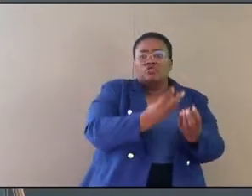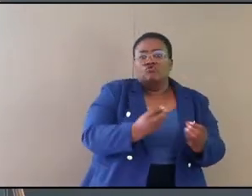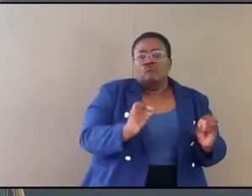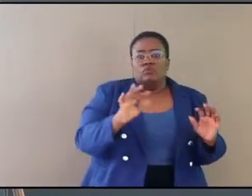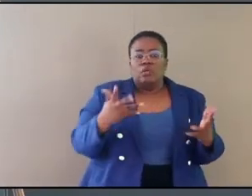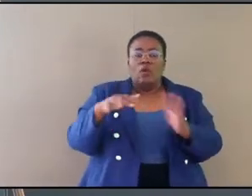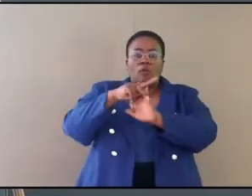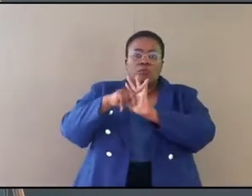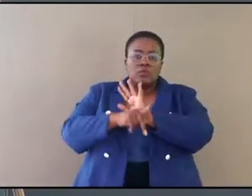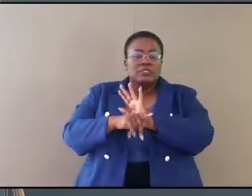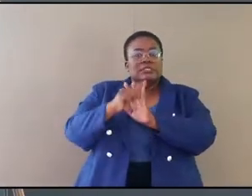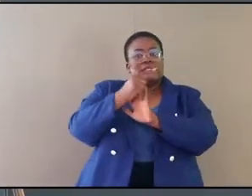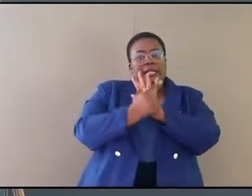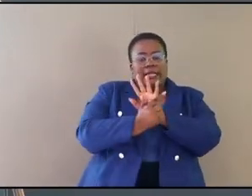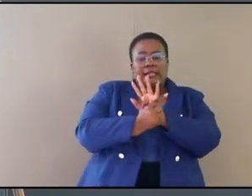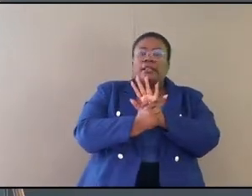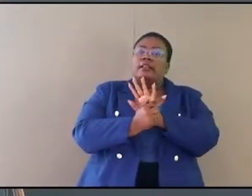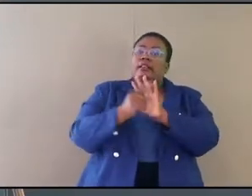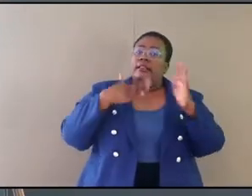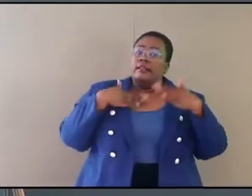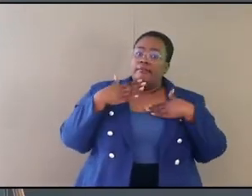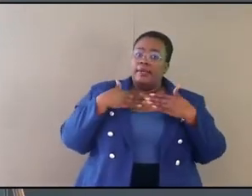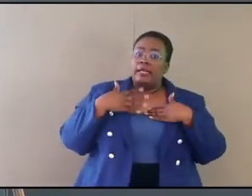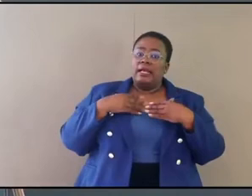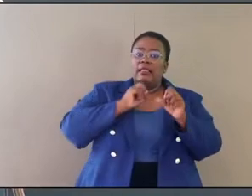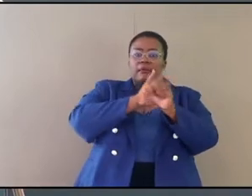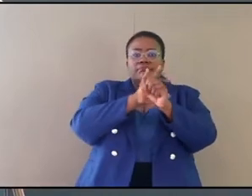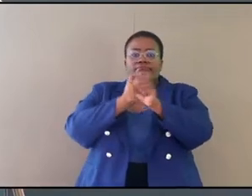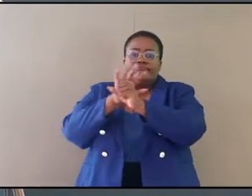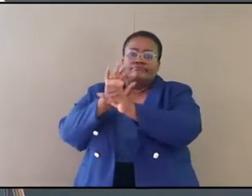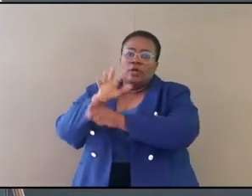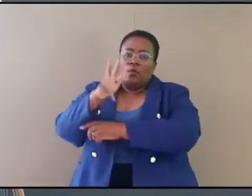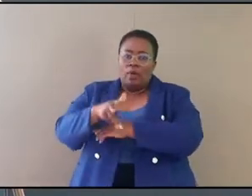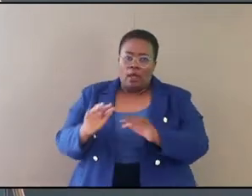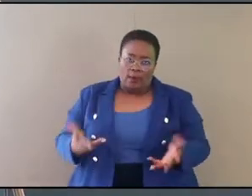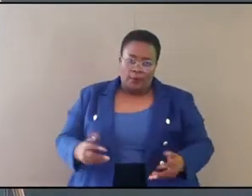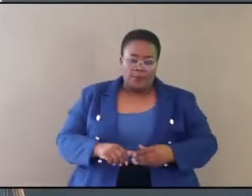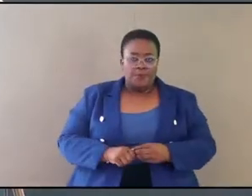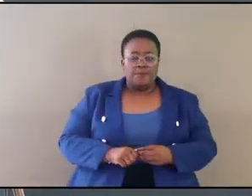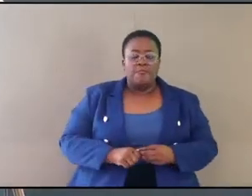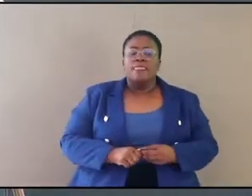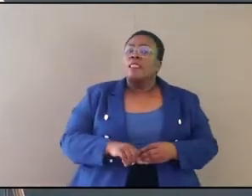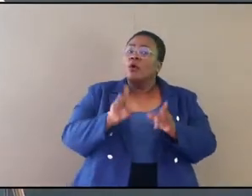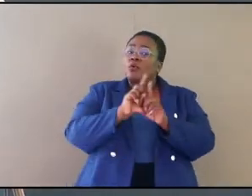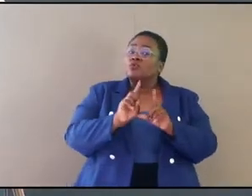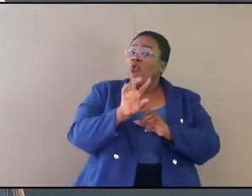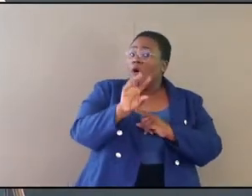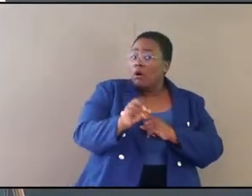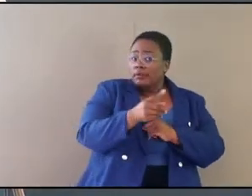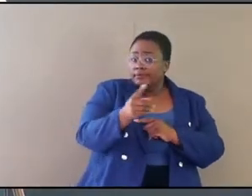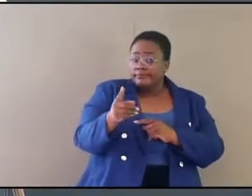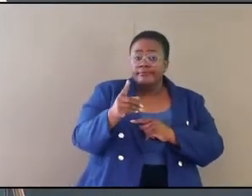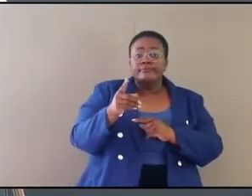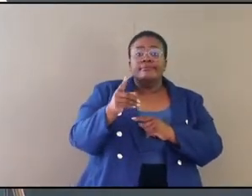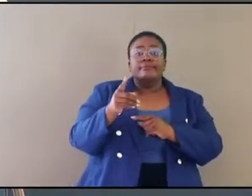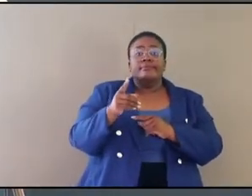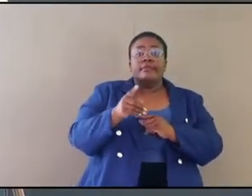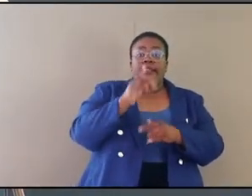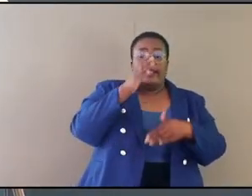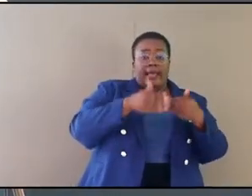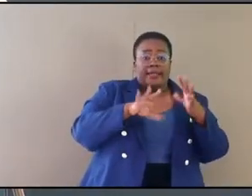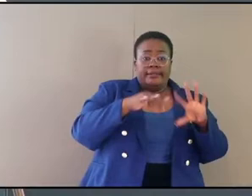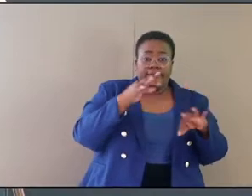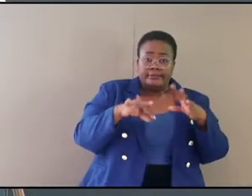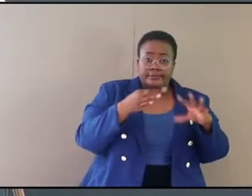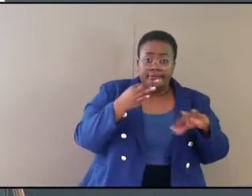policy, legal and administrative implications. And then you also ask them to obviously, at the end of all of their analysis,